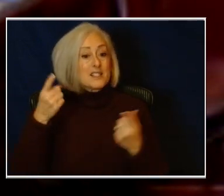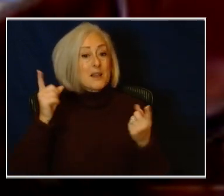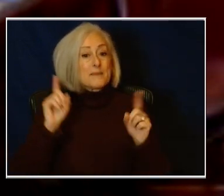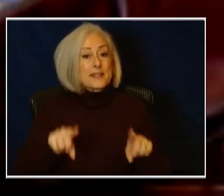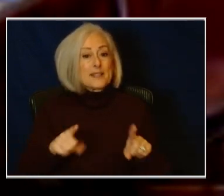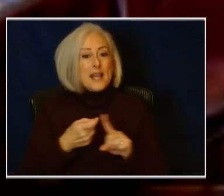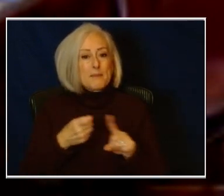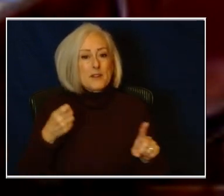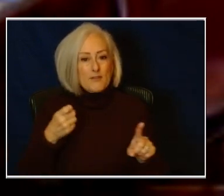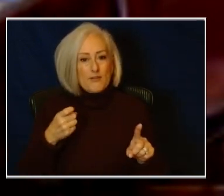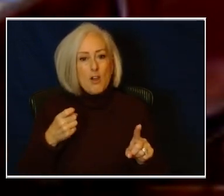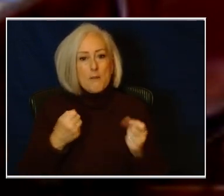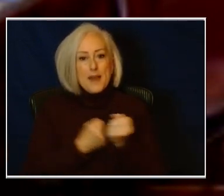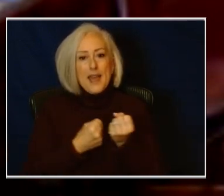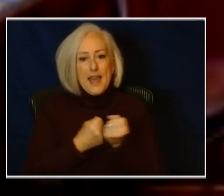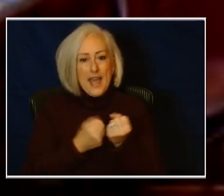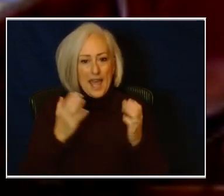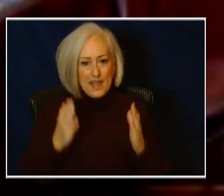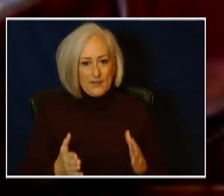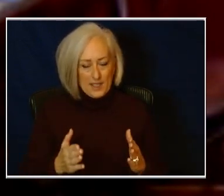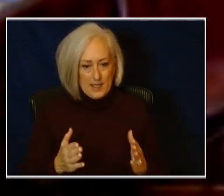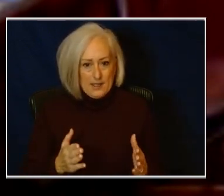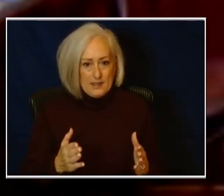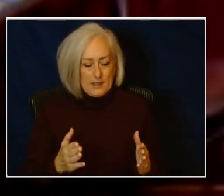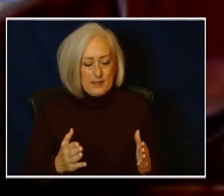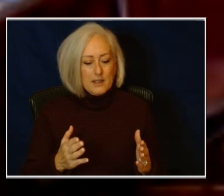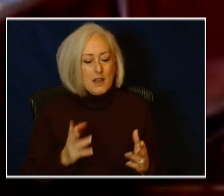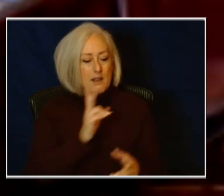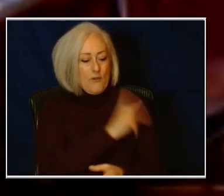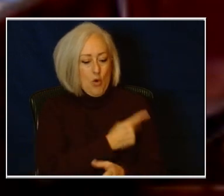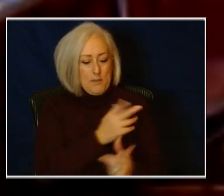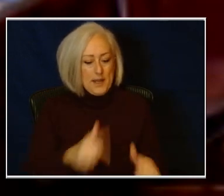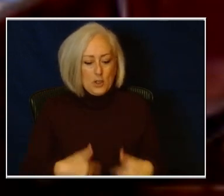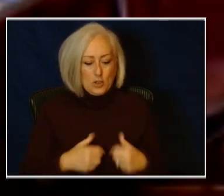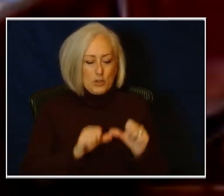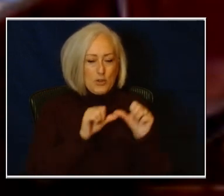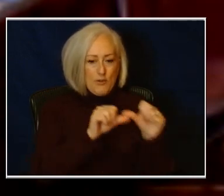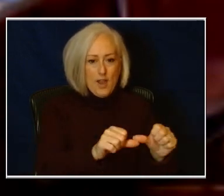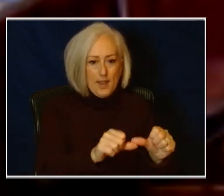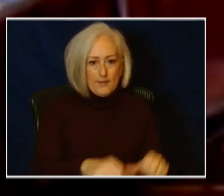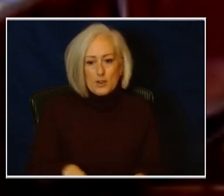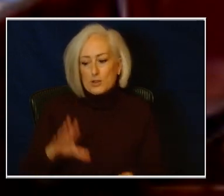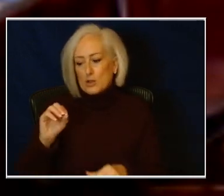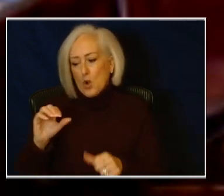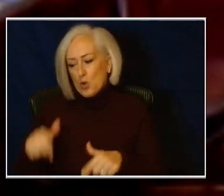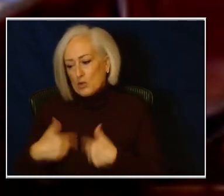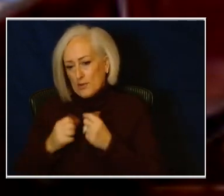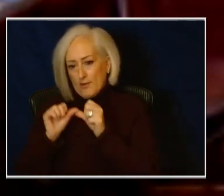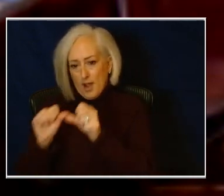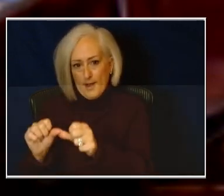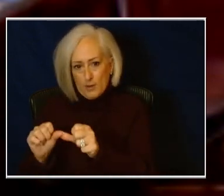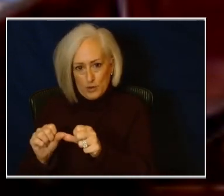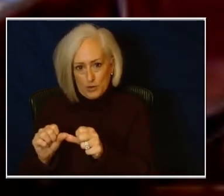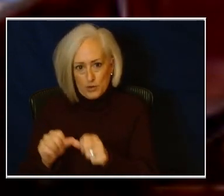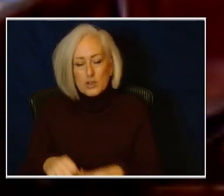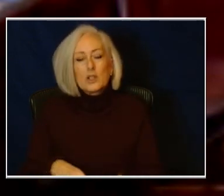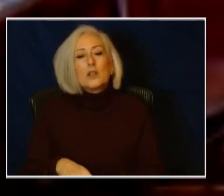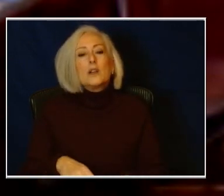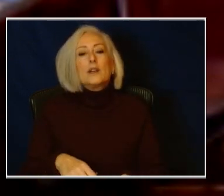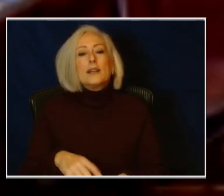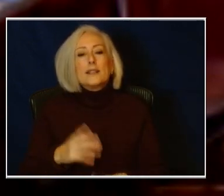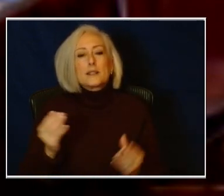result of advocates, patient survivors and co-survivors being involved in research is a greater emphasis